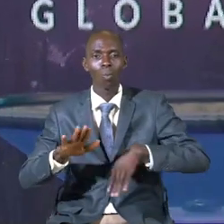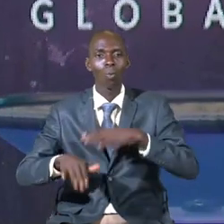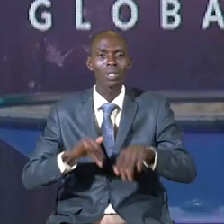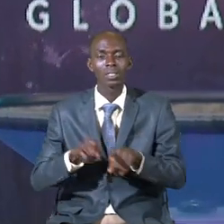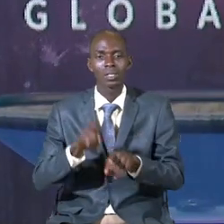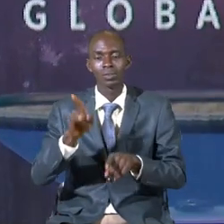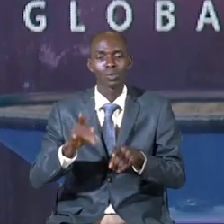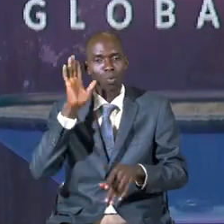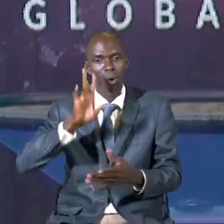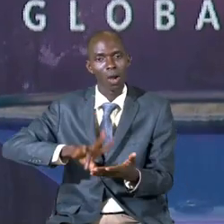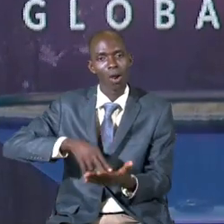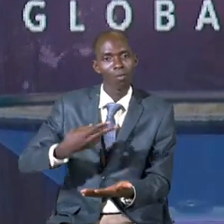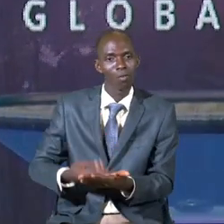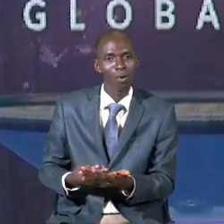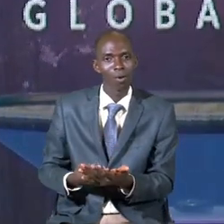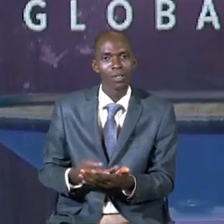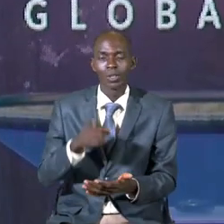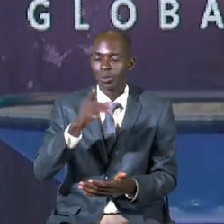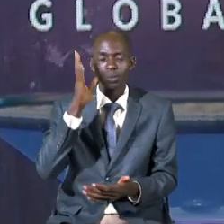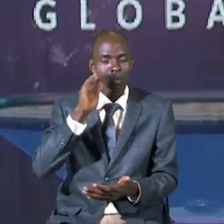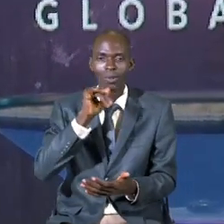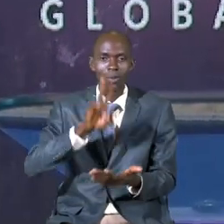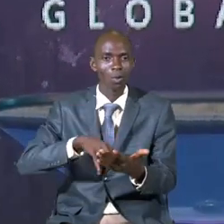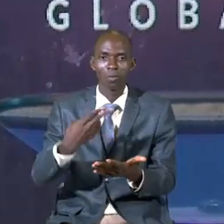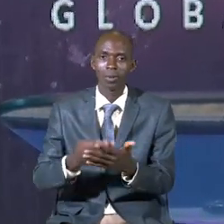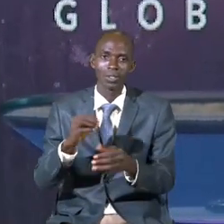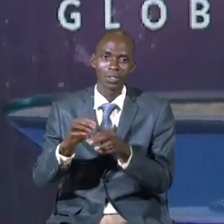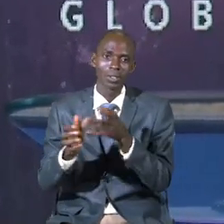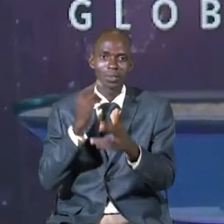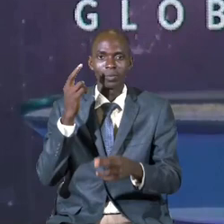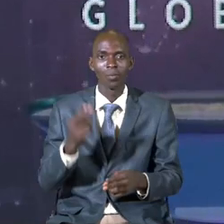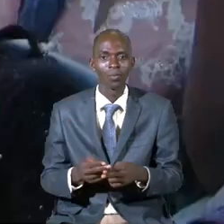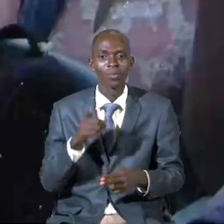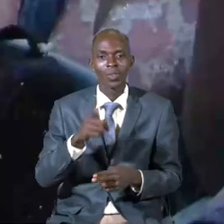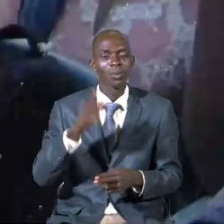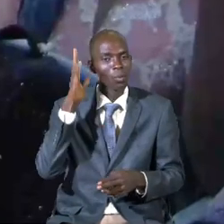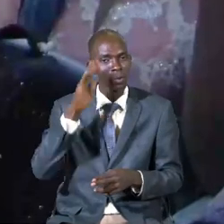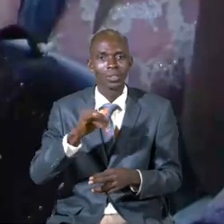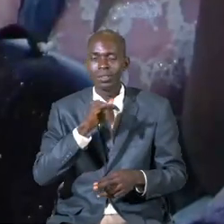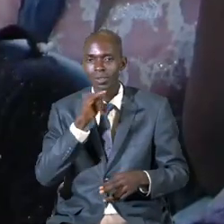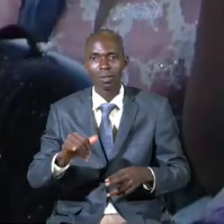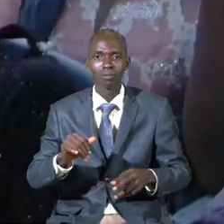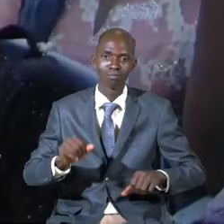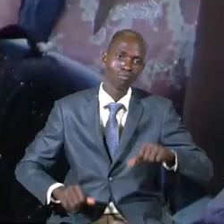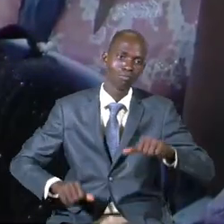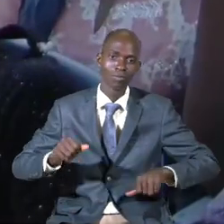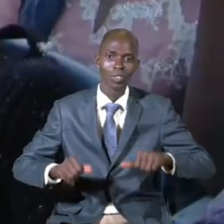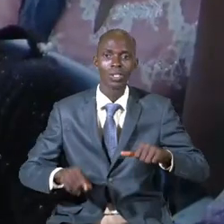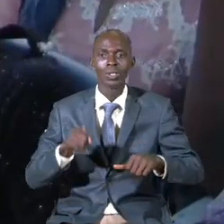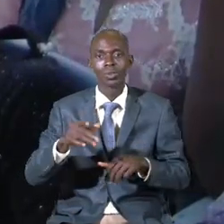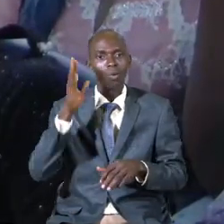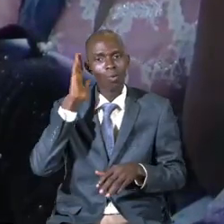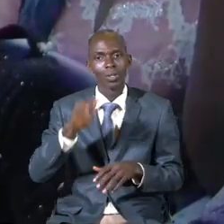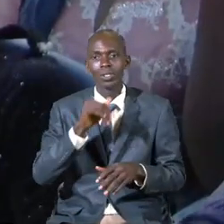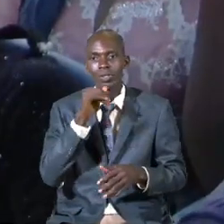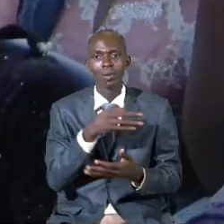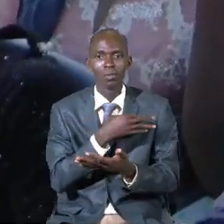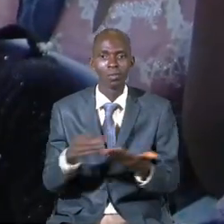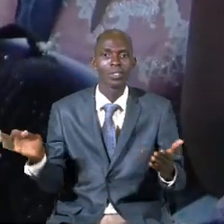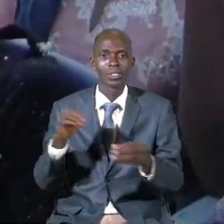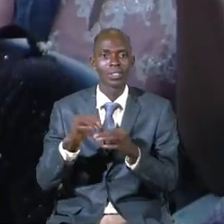fall you will not fall you are not staggered and you will not fail in jesus